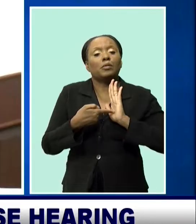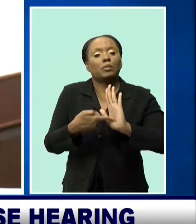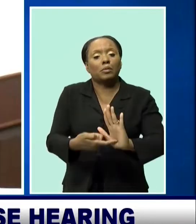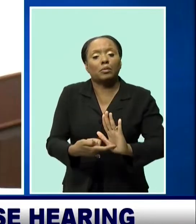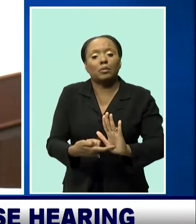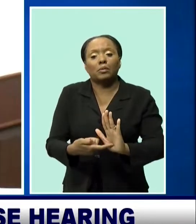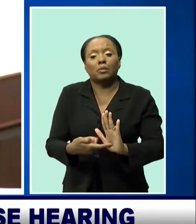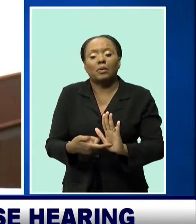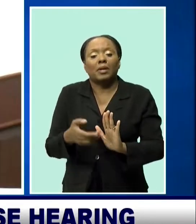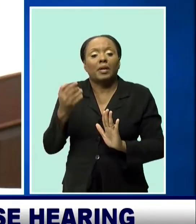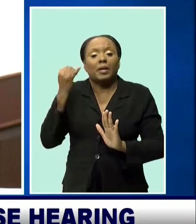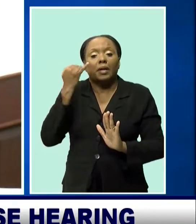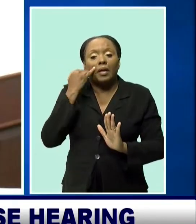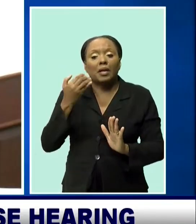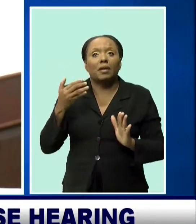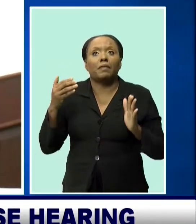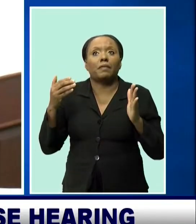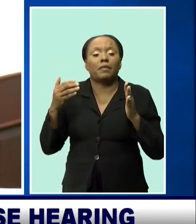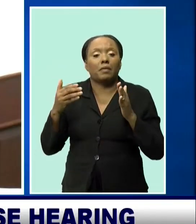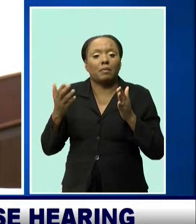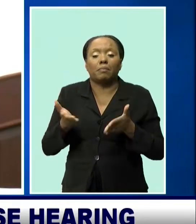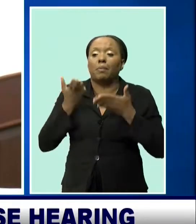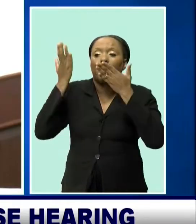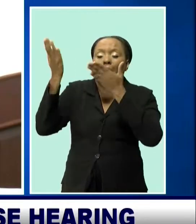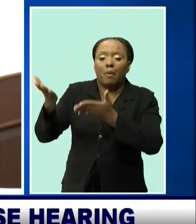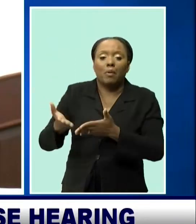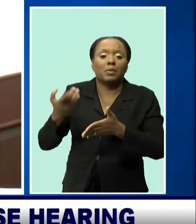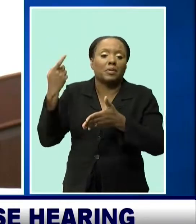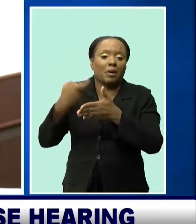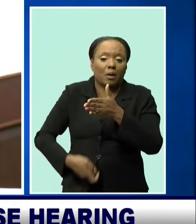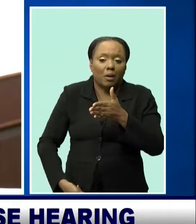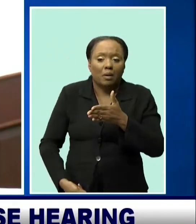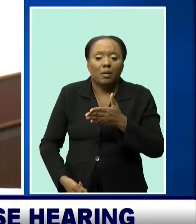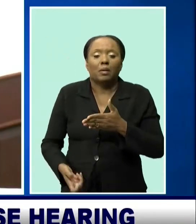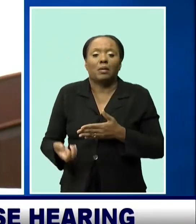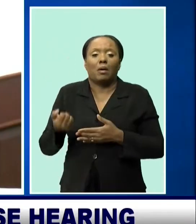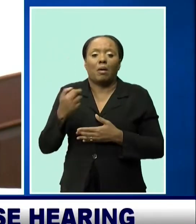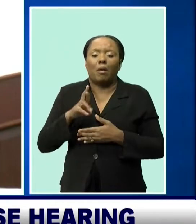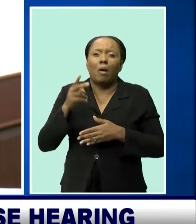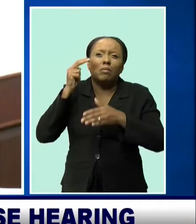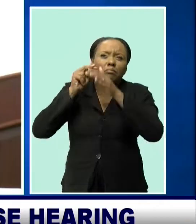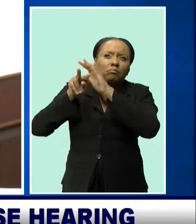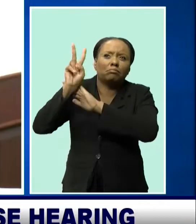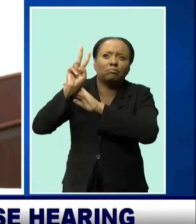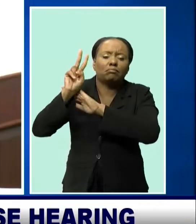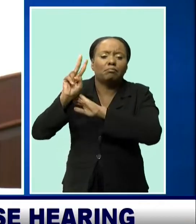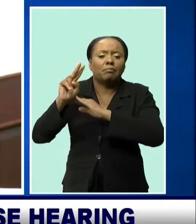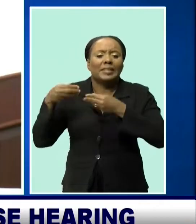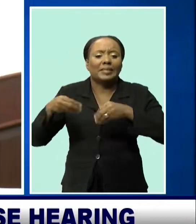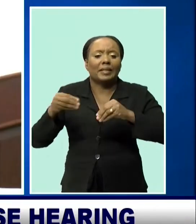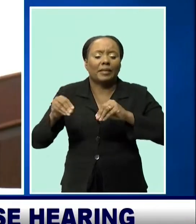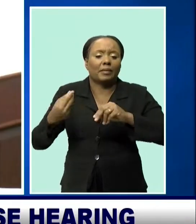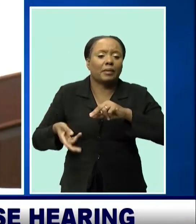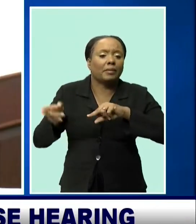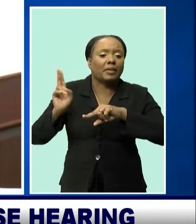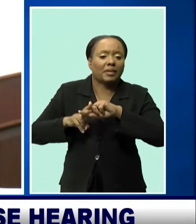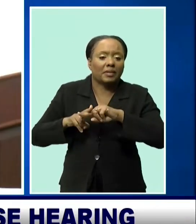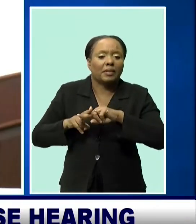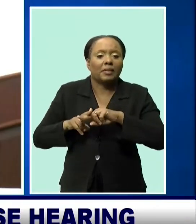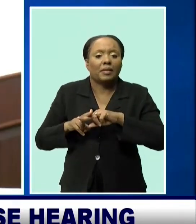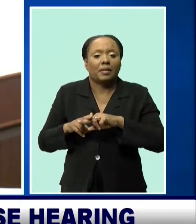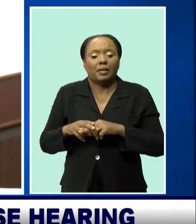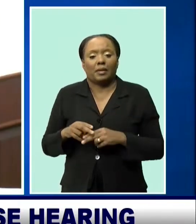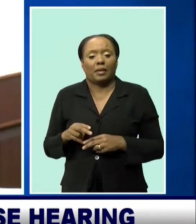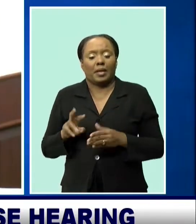the proposed rates and with the forecasted sales that we have in here, the forecasted sales increase that we have in here, that the investor